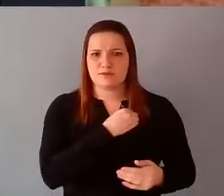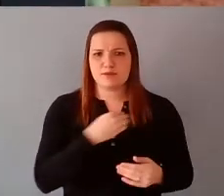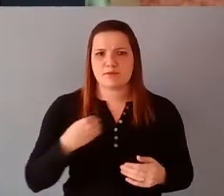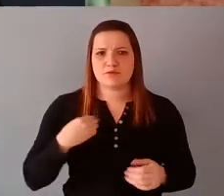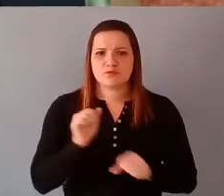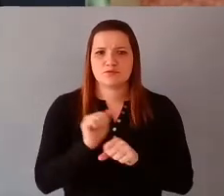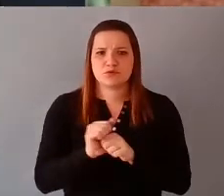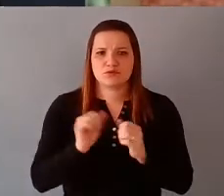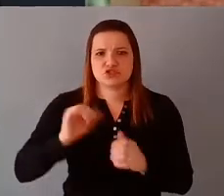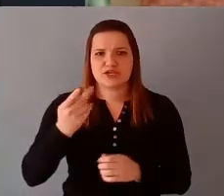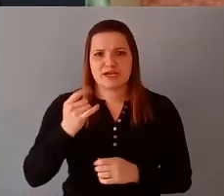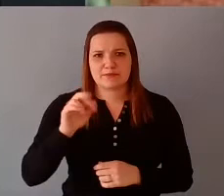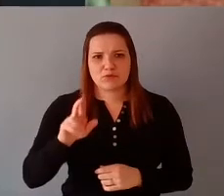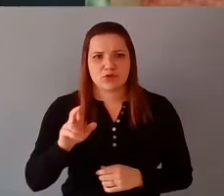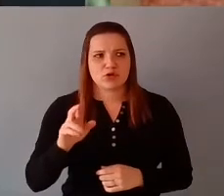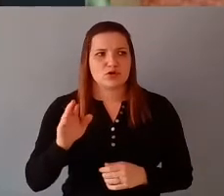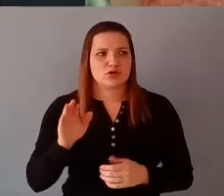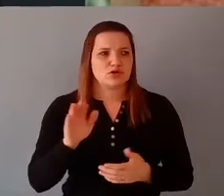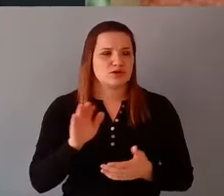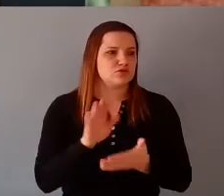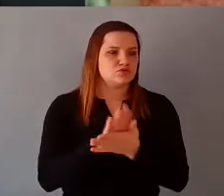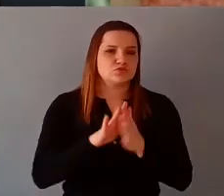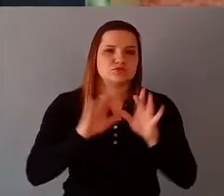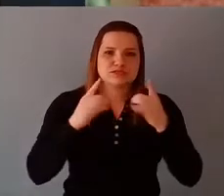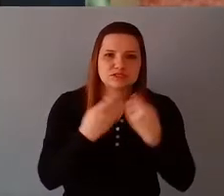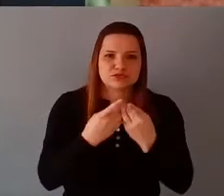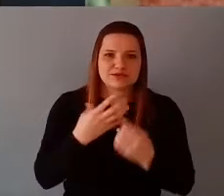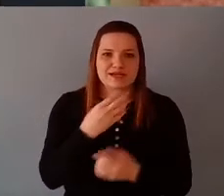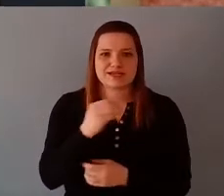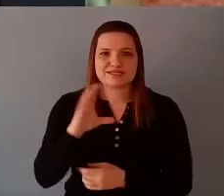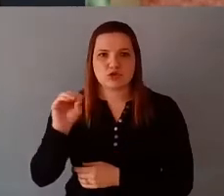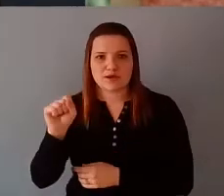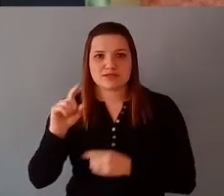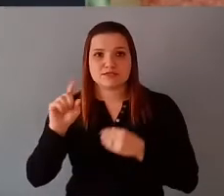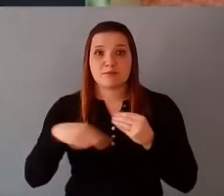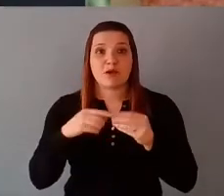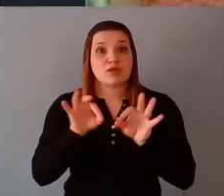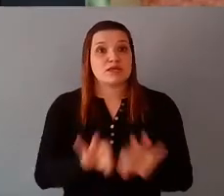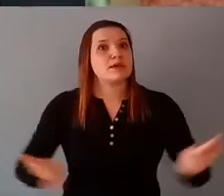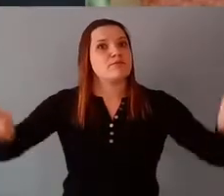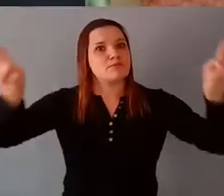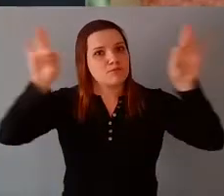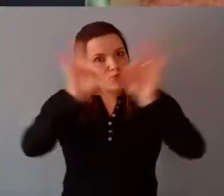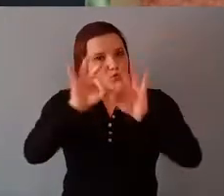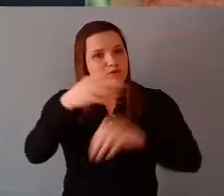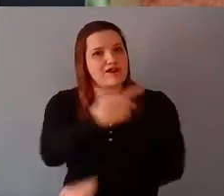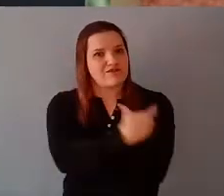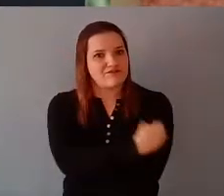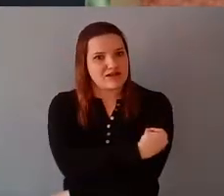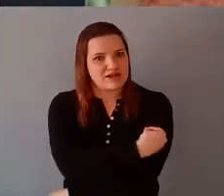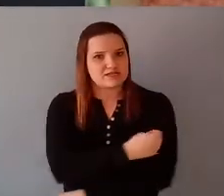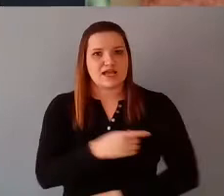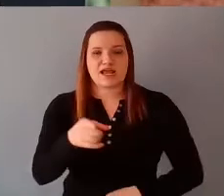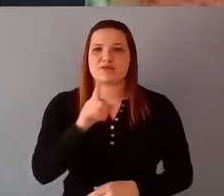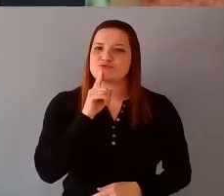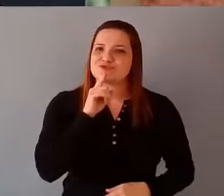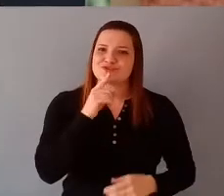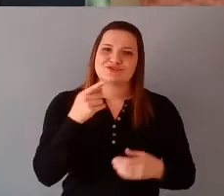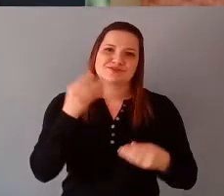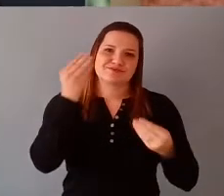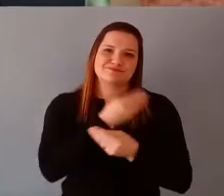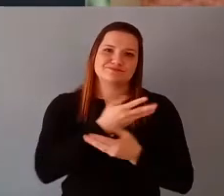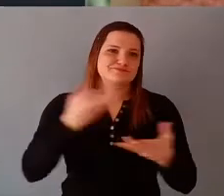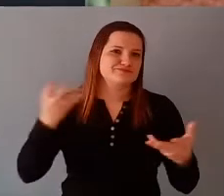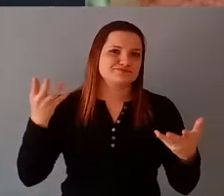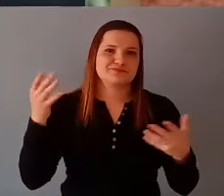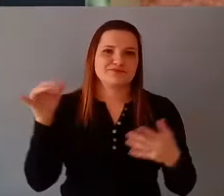with the Chamber, the Unified School District, and COS to just get the word out about the importance of vaccinations. And I'm sure that messaging will be